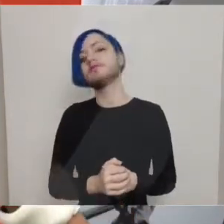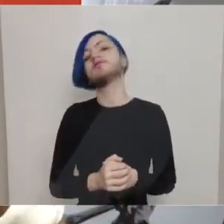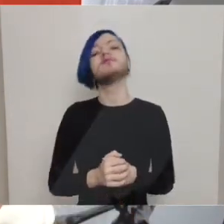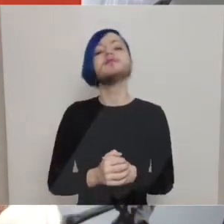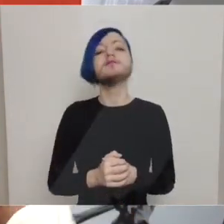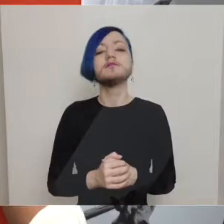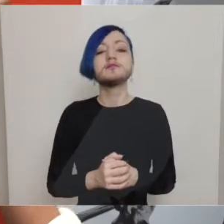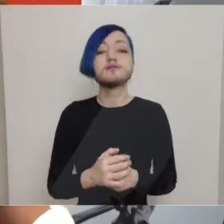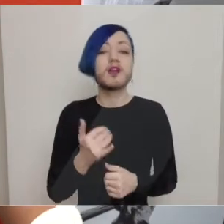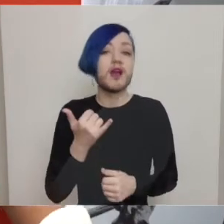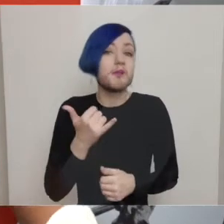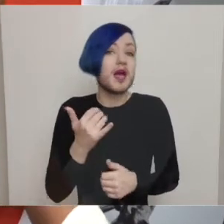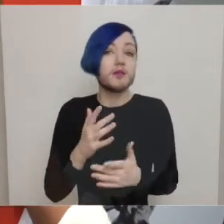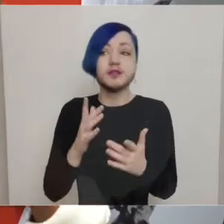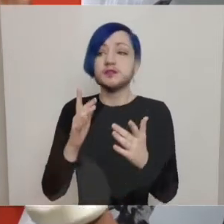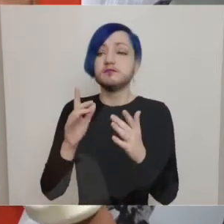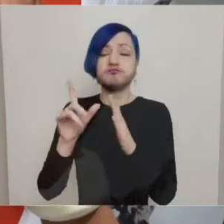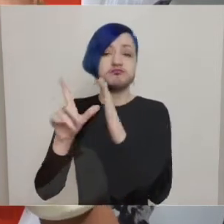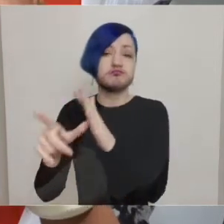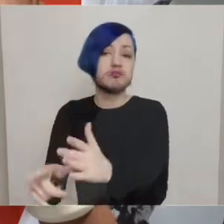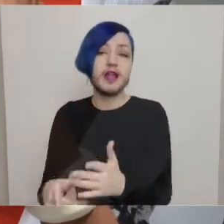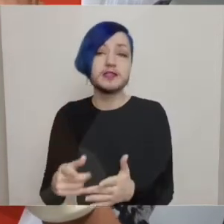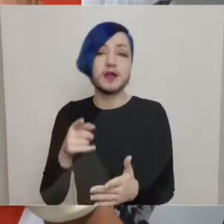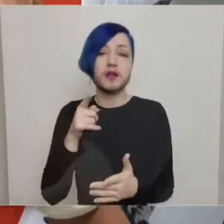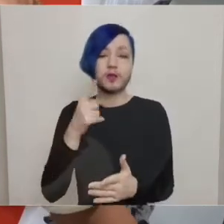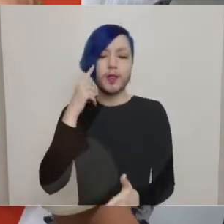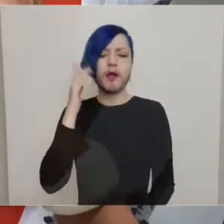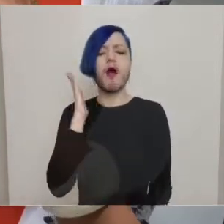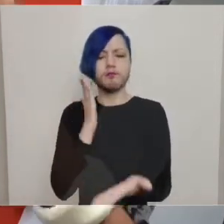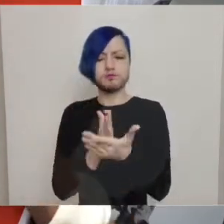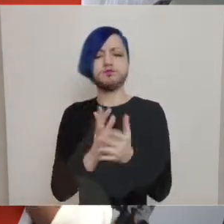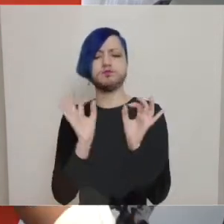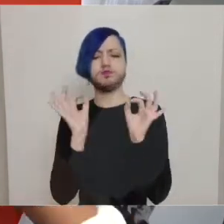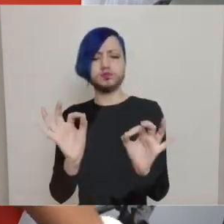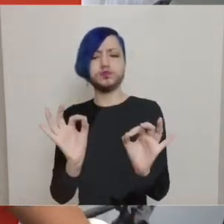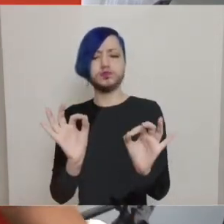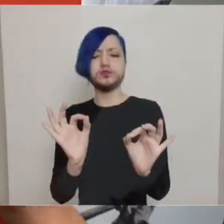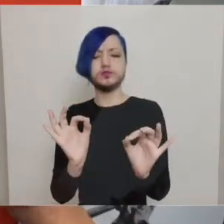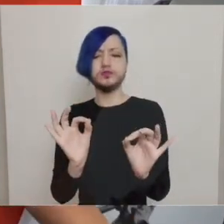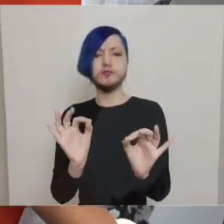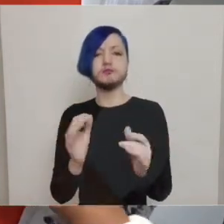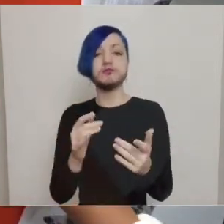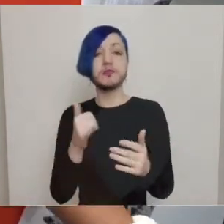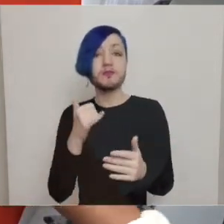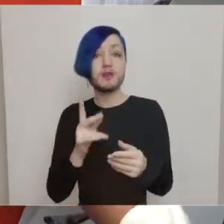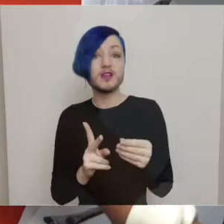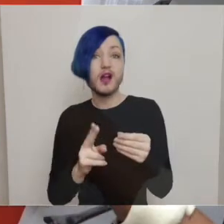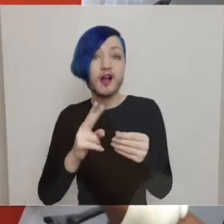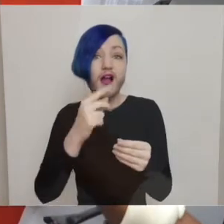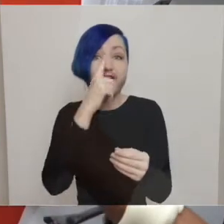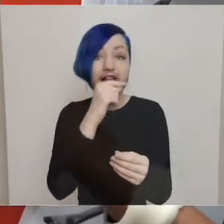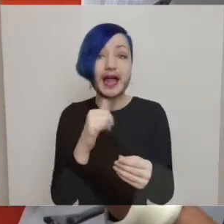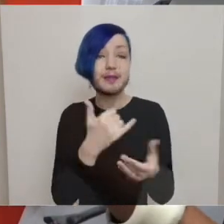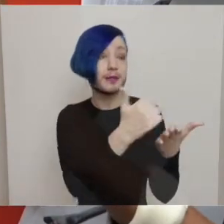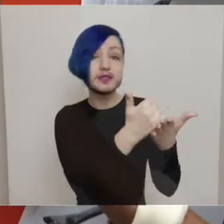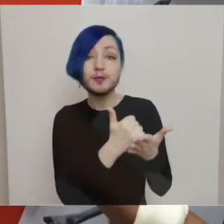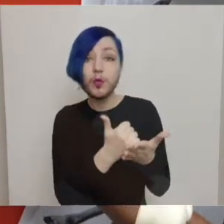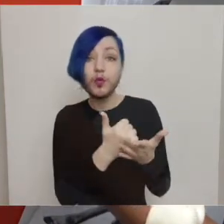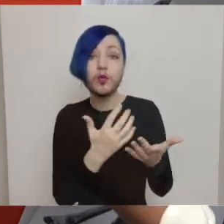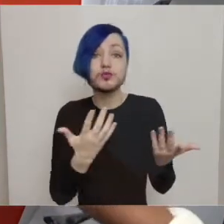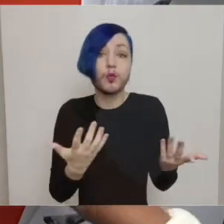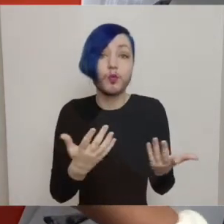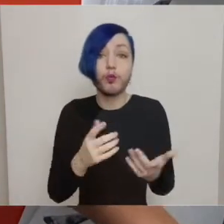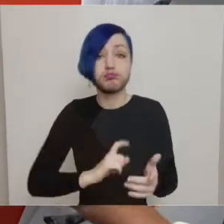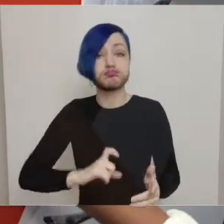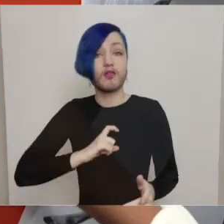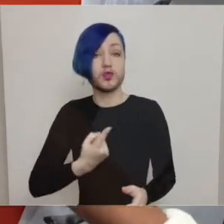you know, at a later point when you're absolutely sure, you might want to get some support with using scissors, or